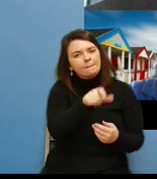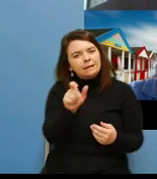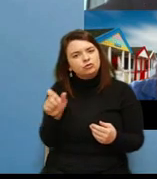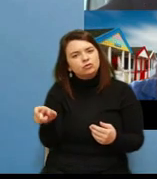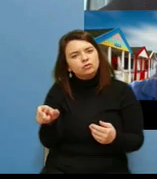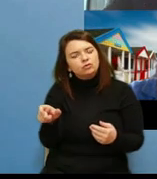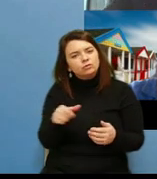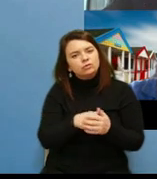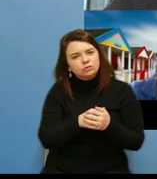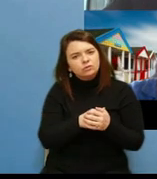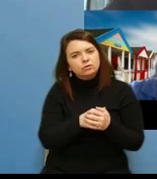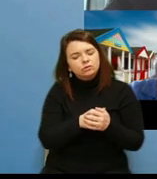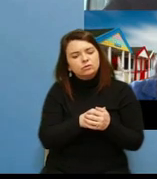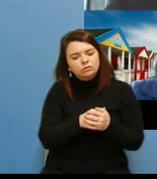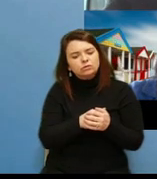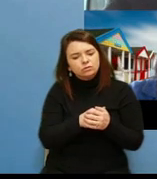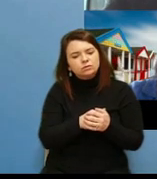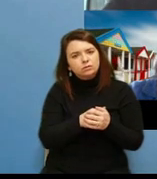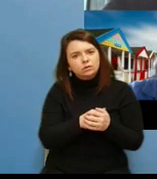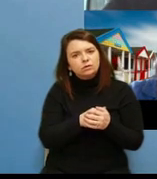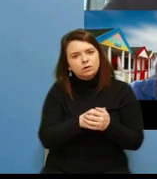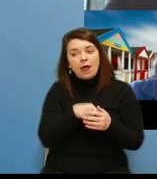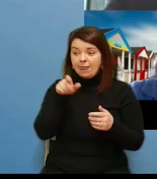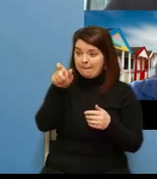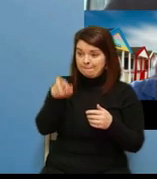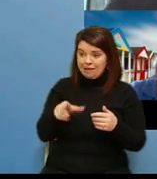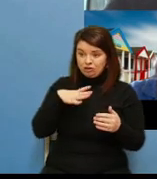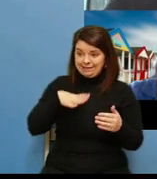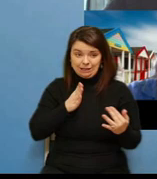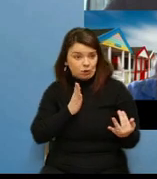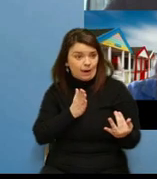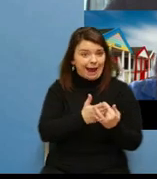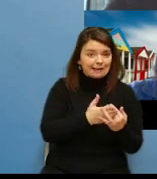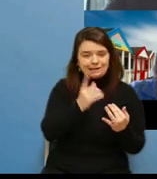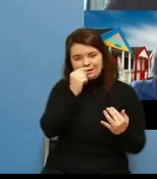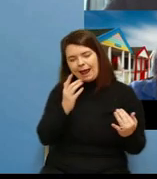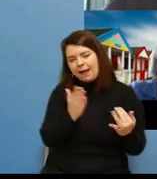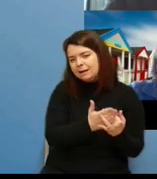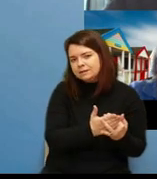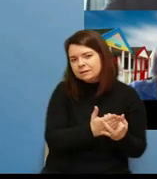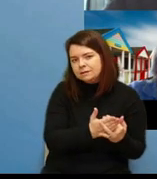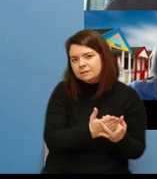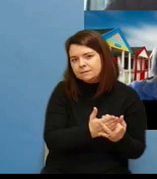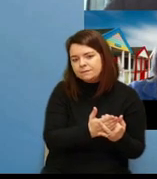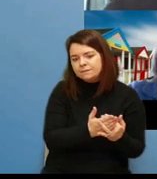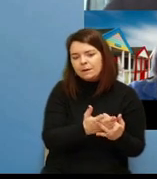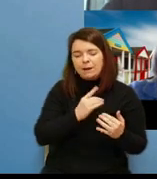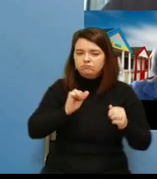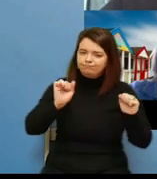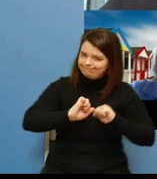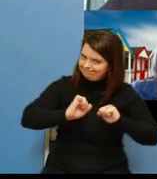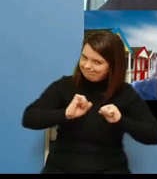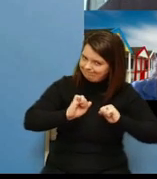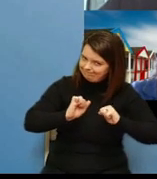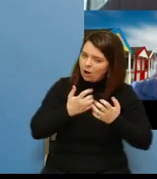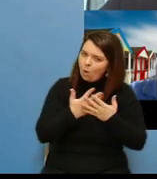services are accessible to all patients in the way that they need to access